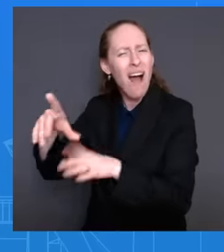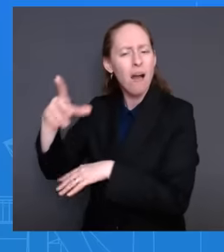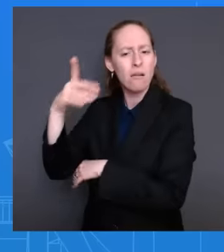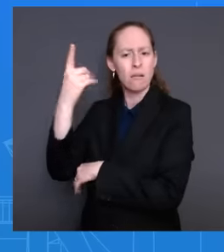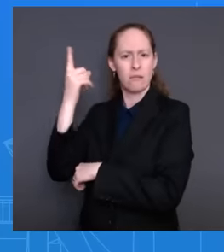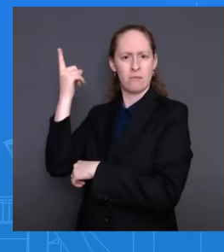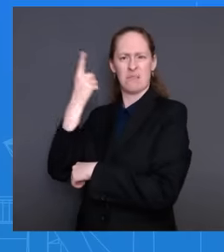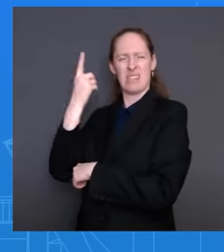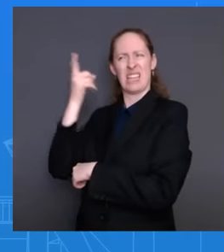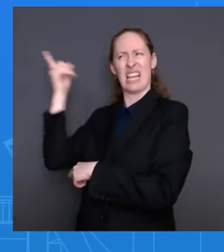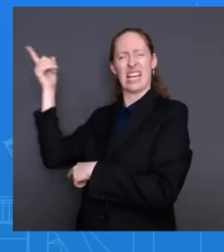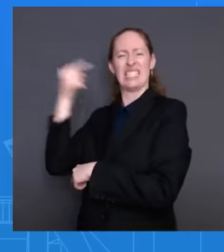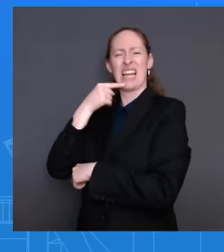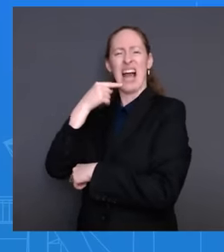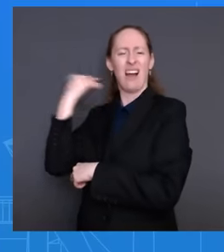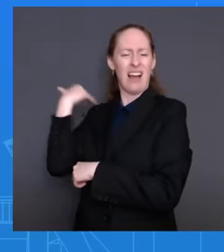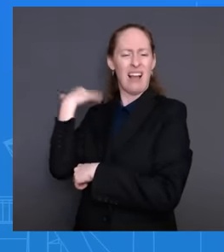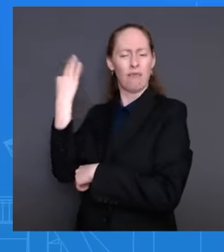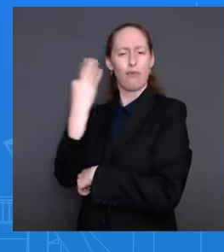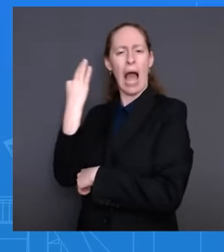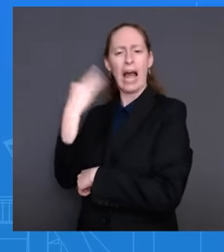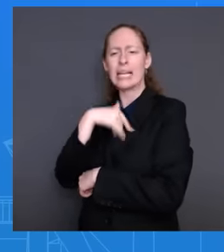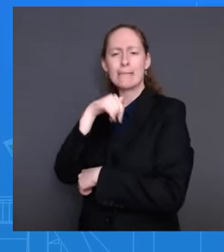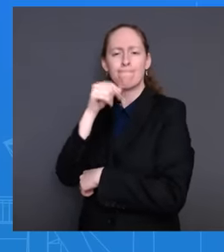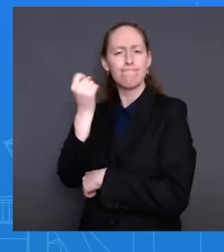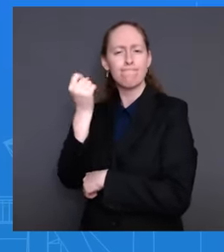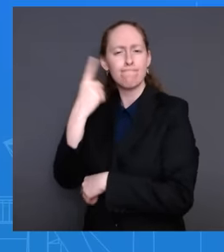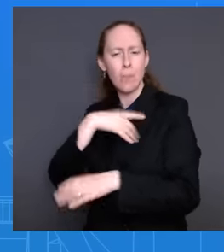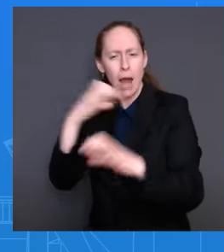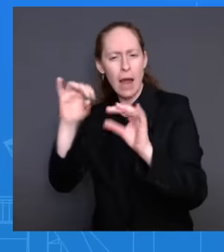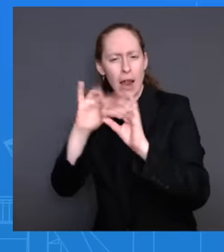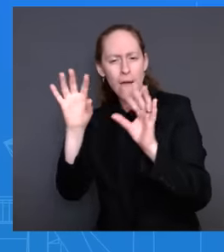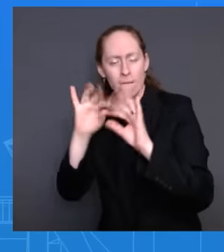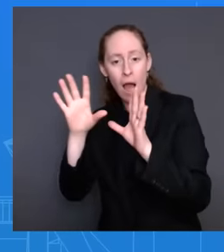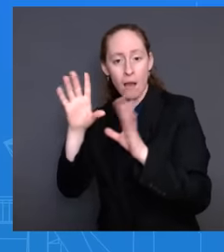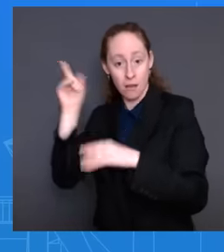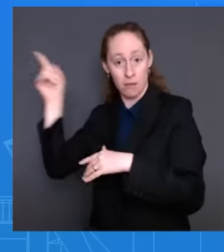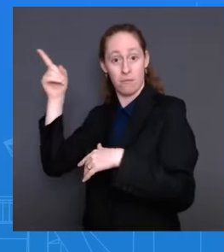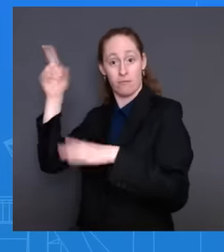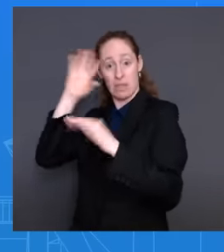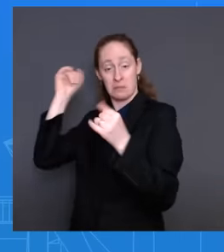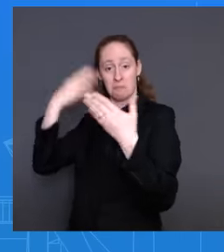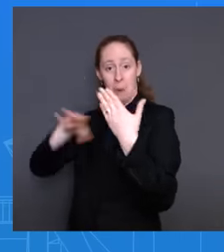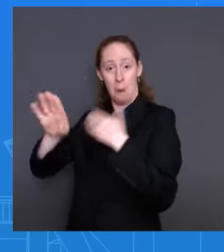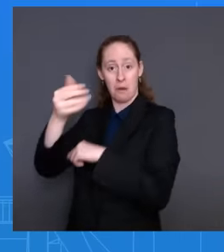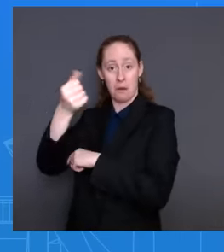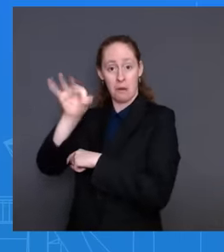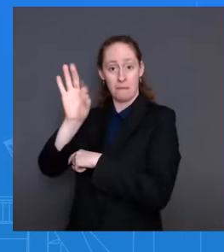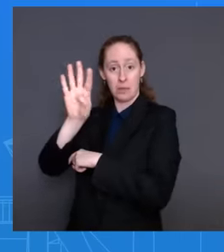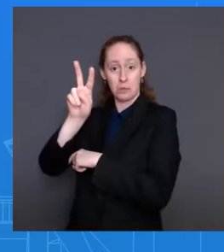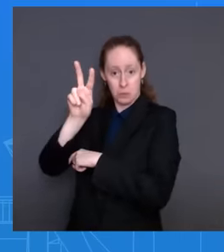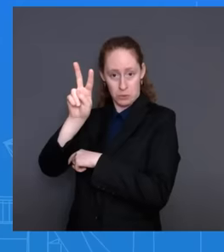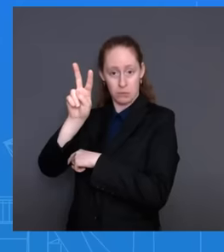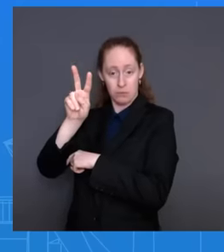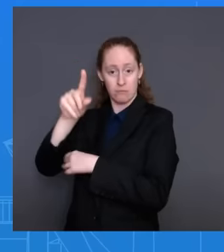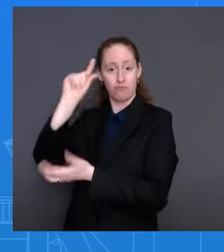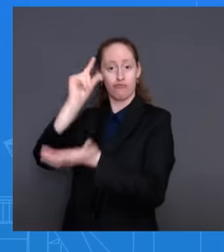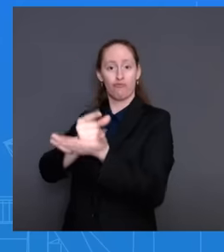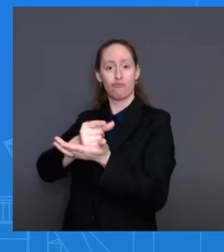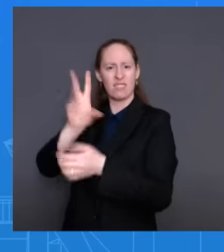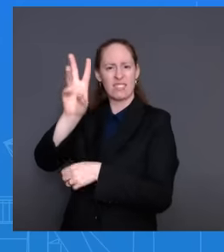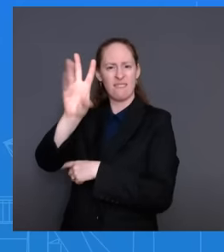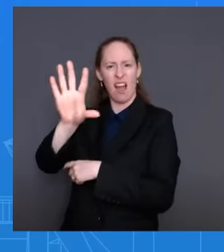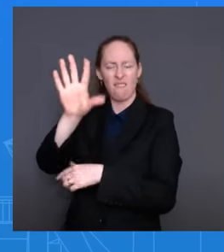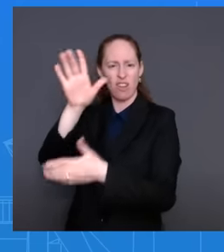The president was born in 1942, graduated from the University of Delaware in 1965. In his address, he said he was appointed to the